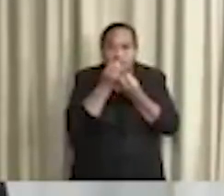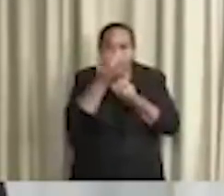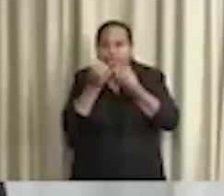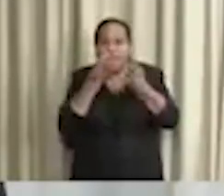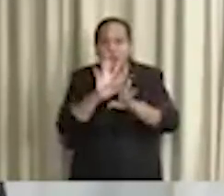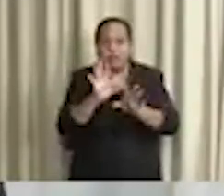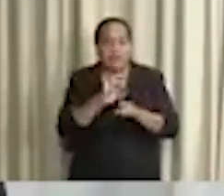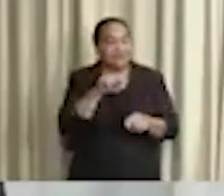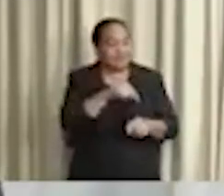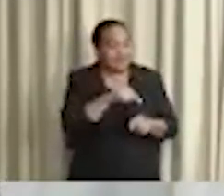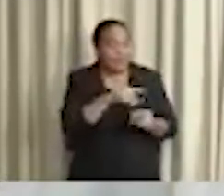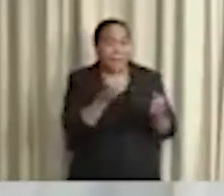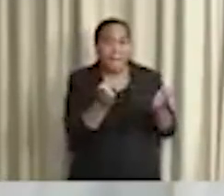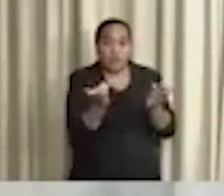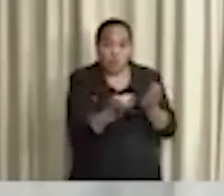classified secret